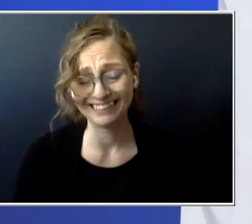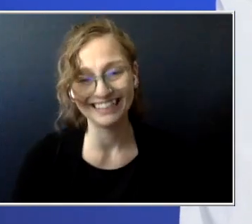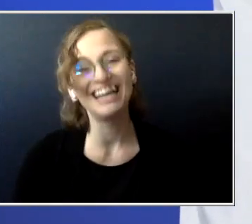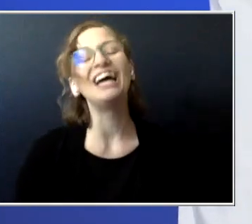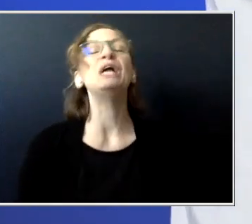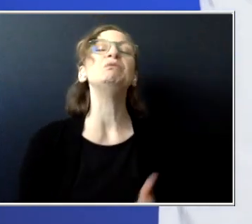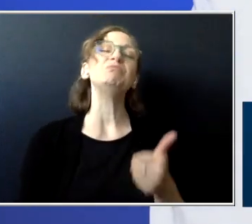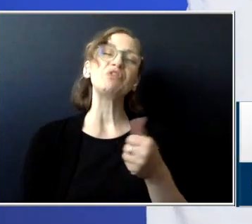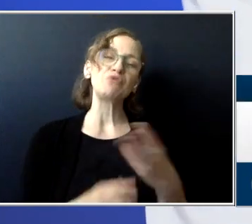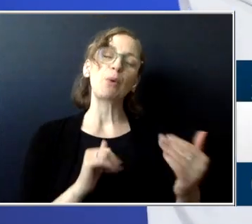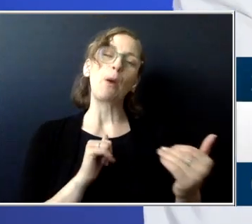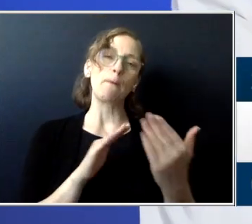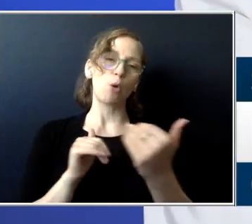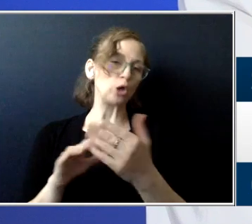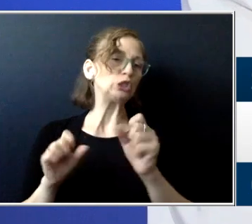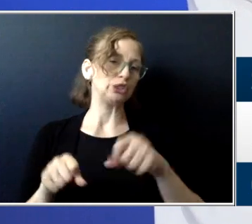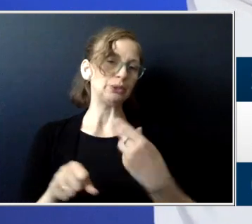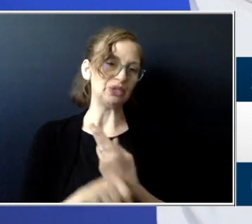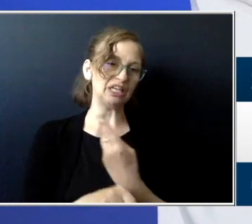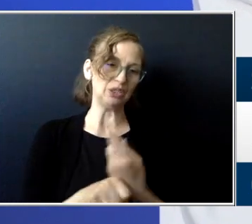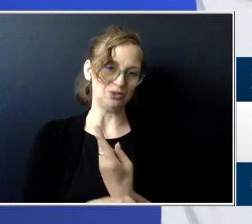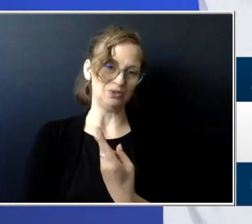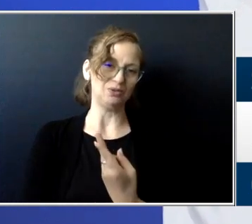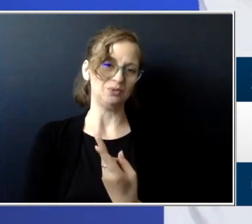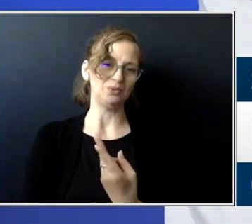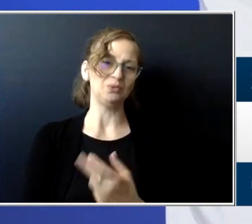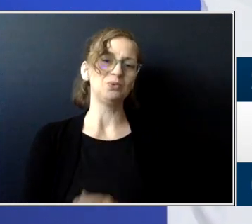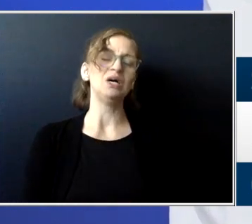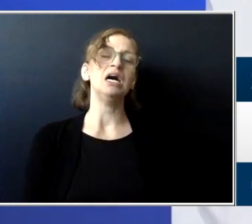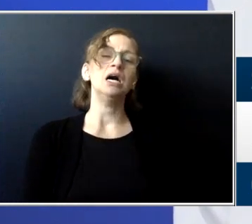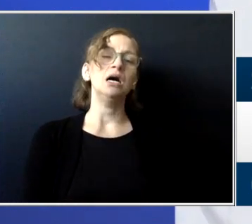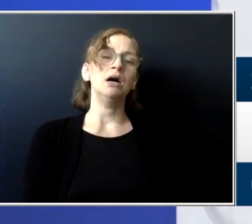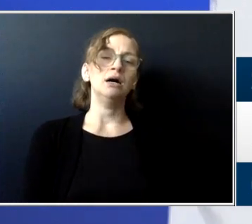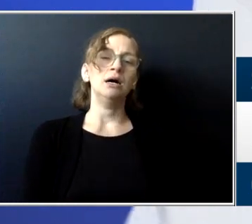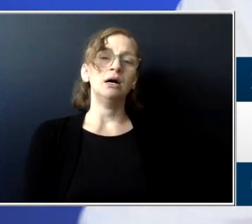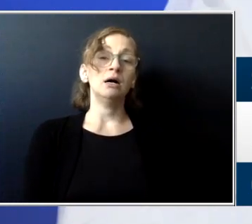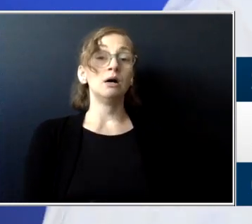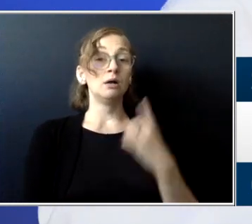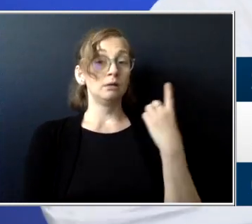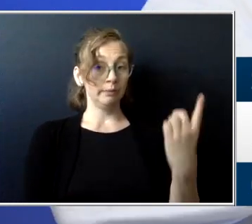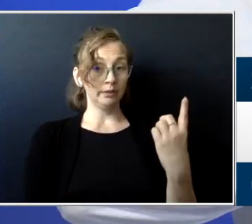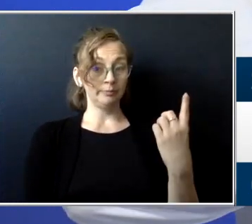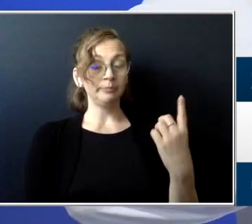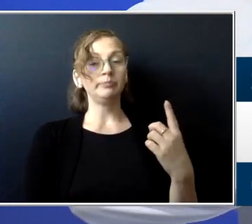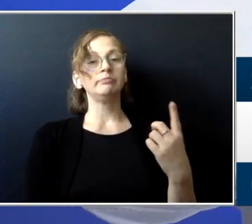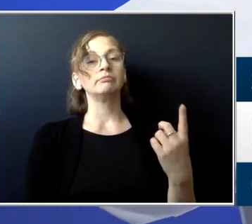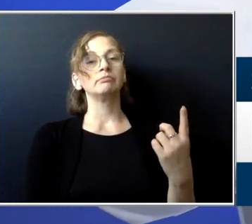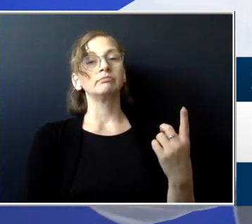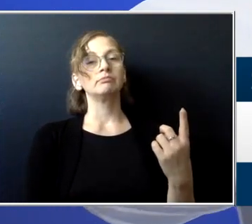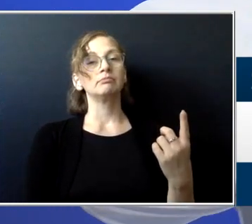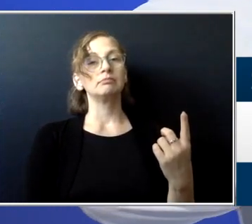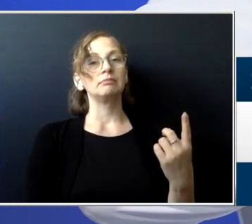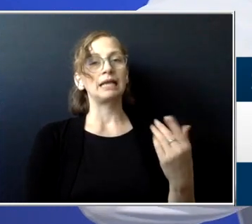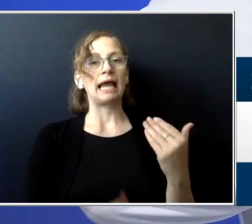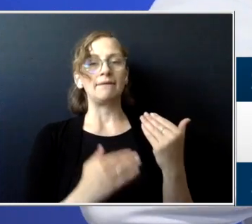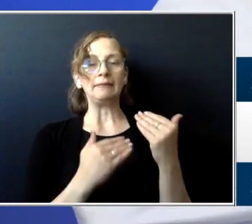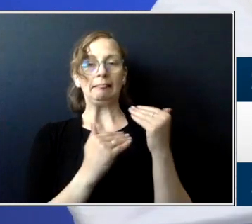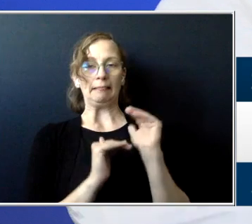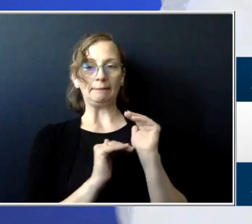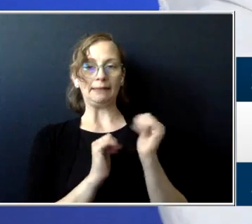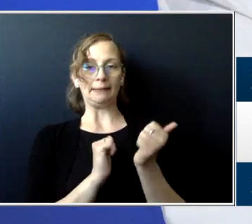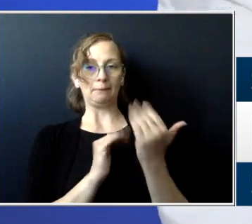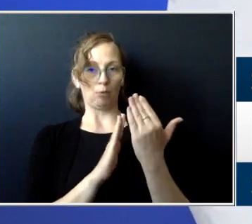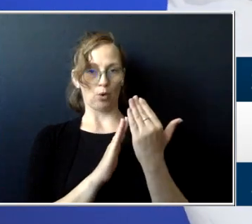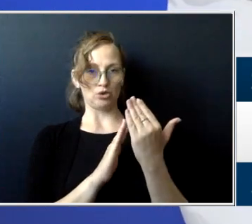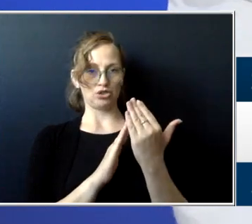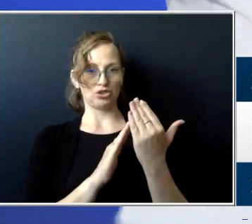utilized for putting in LVADs, and the one is a relatively limited approach where you use an upper